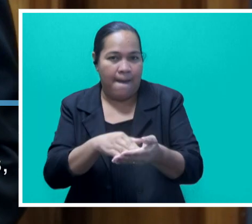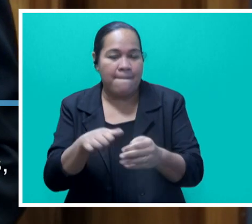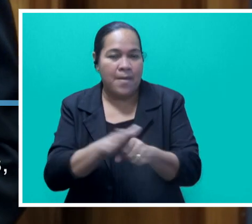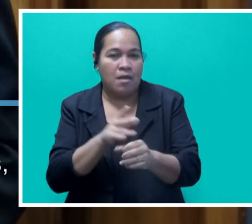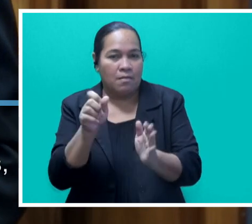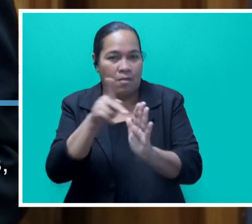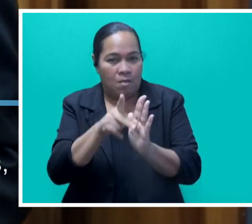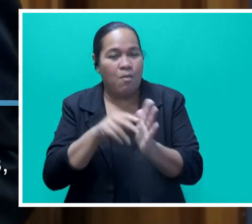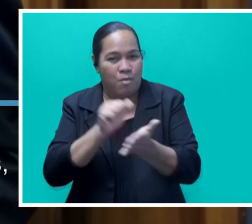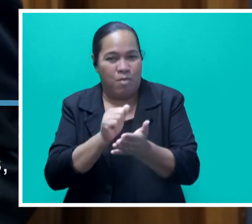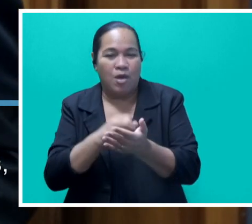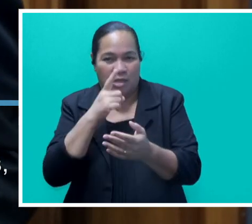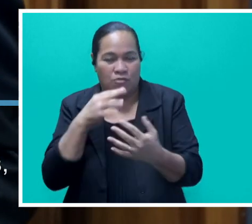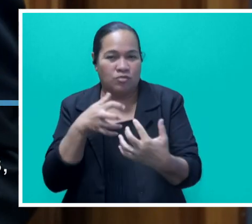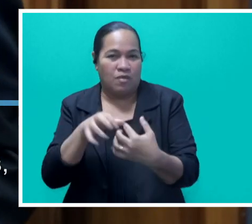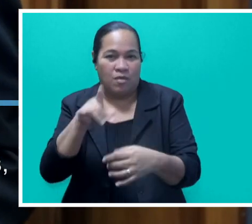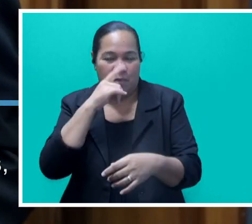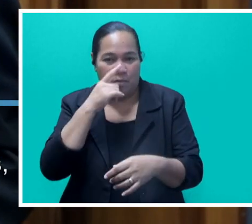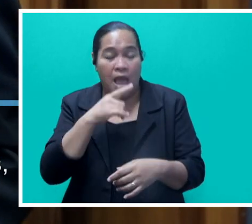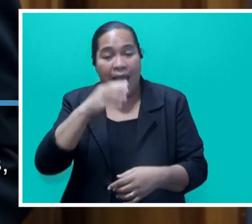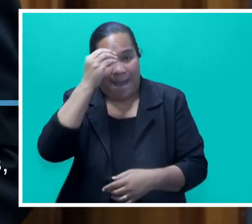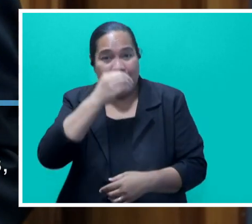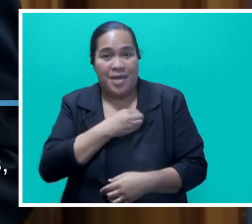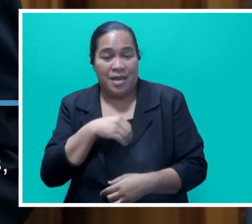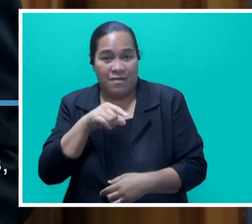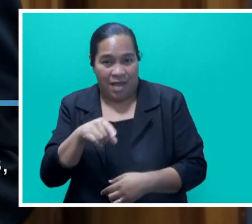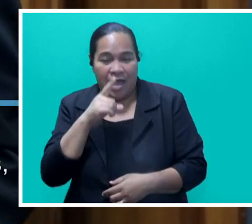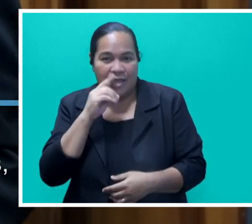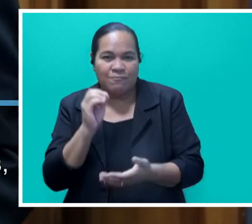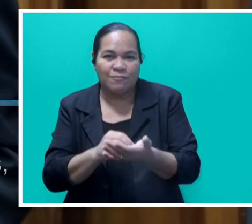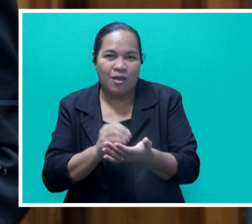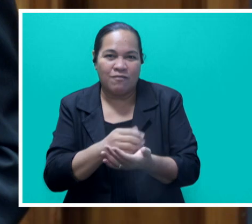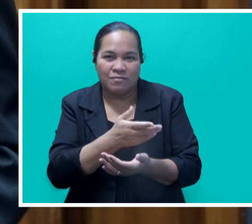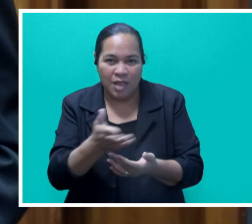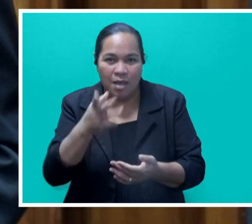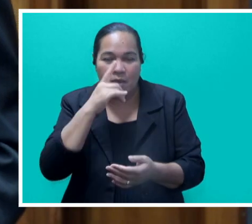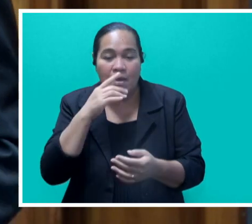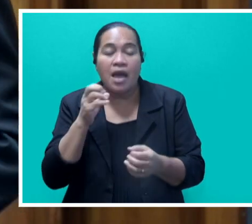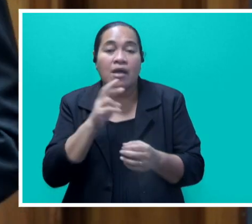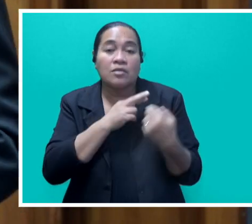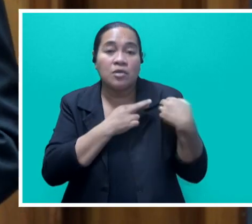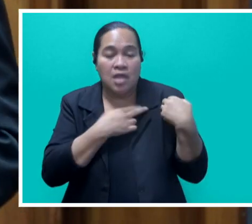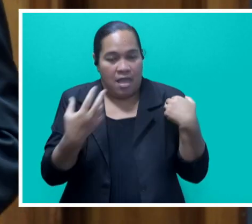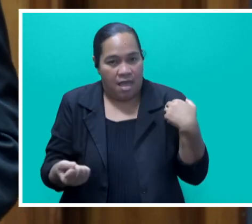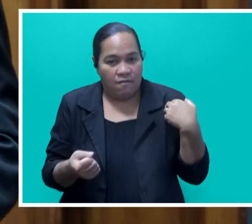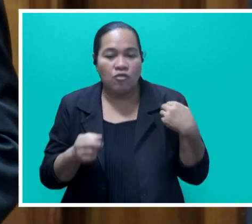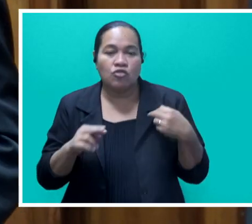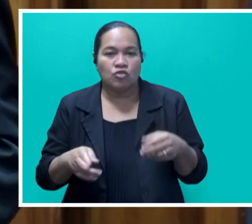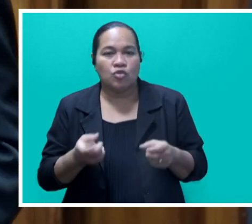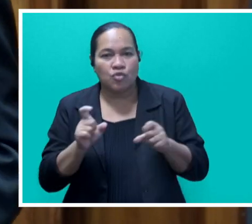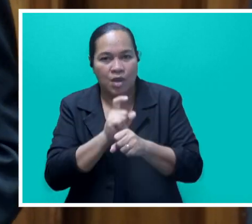House, I believe we have a duty to our people and responsibility to create opportunities for our